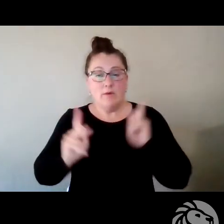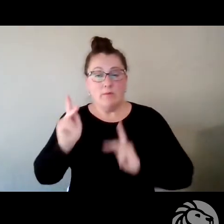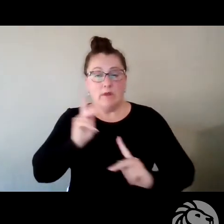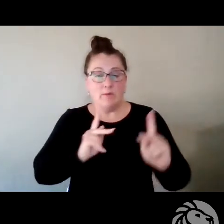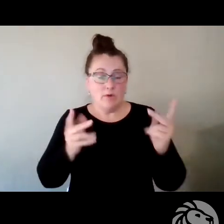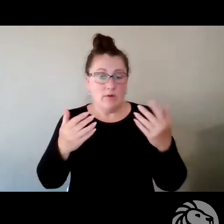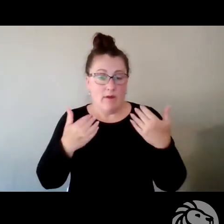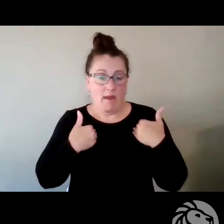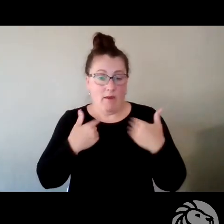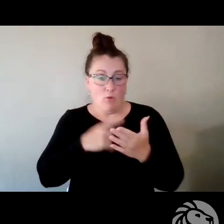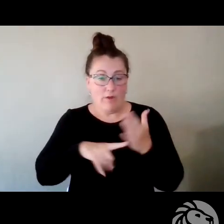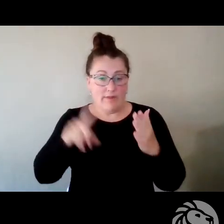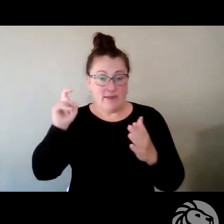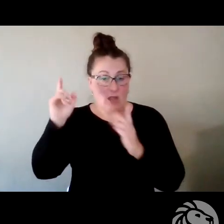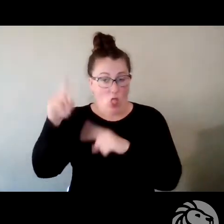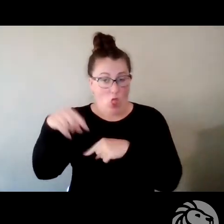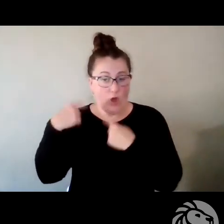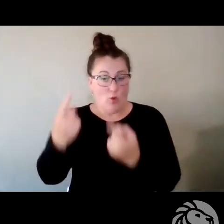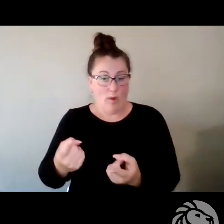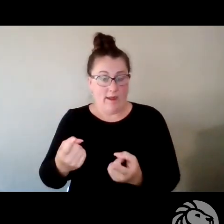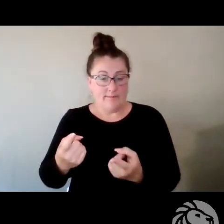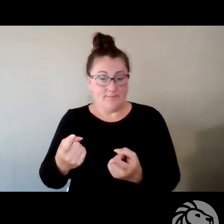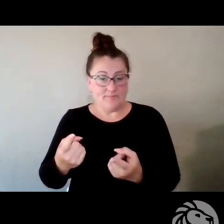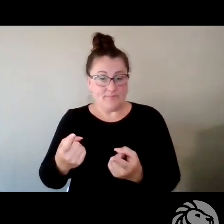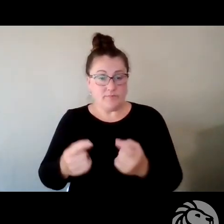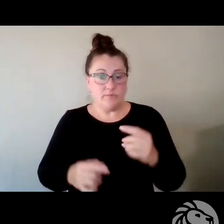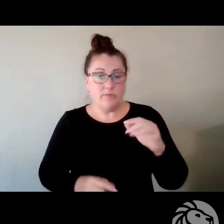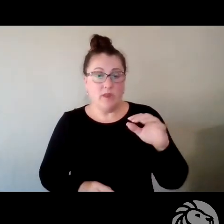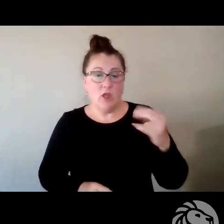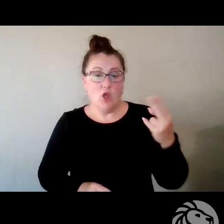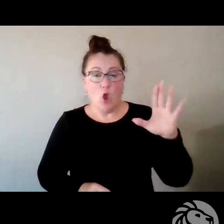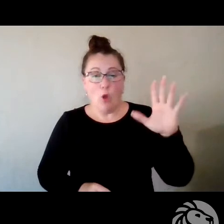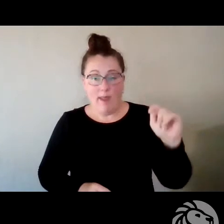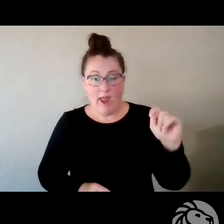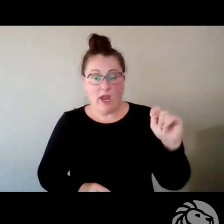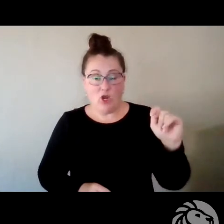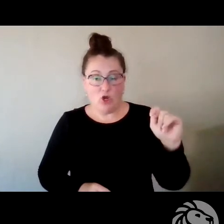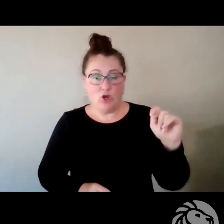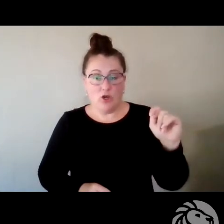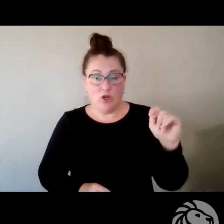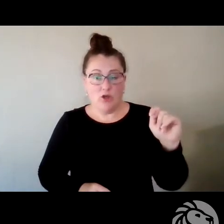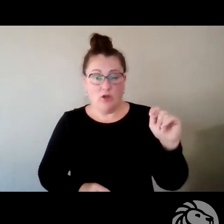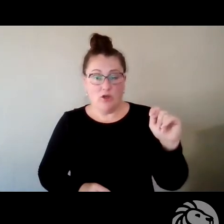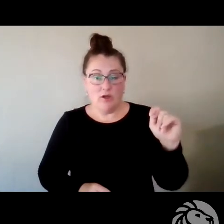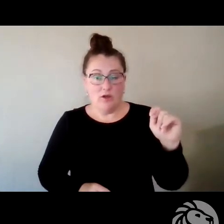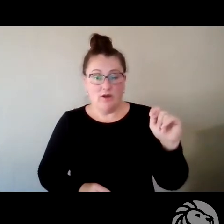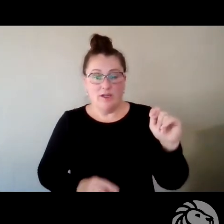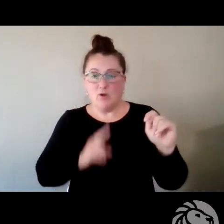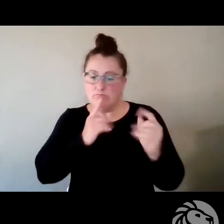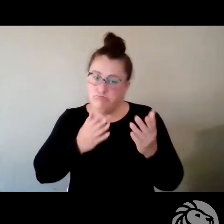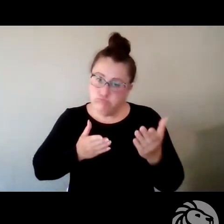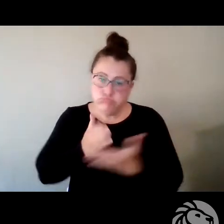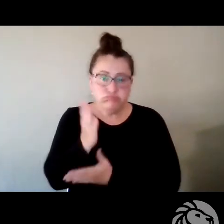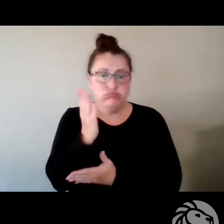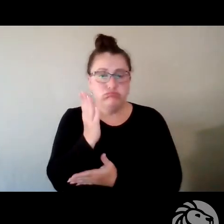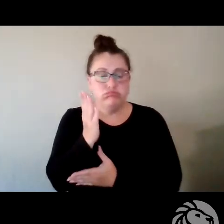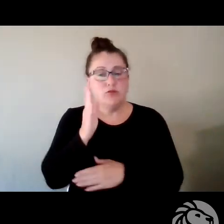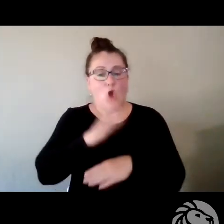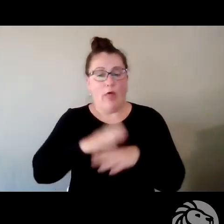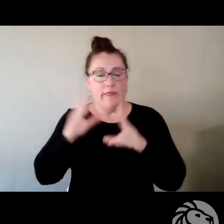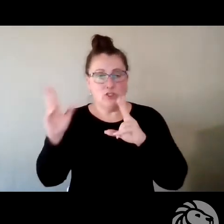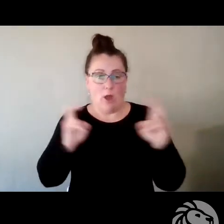getting what they need along the way. Hubert has broken through on these